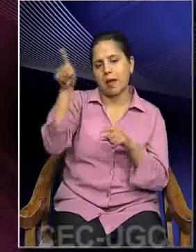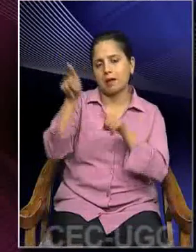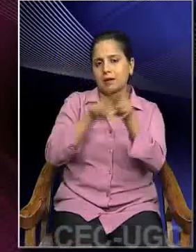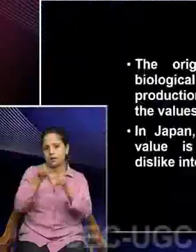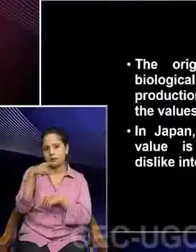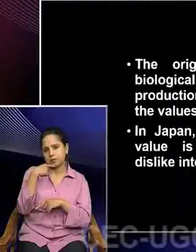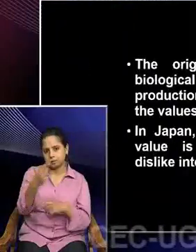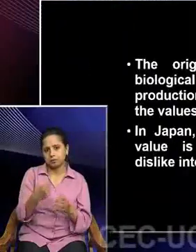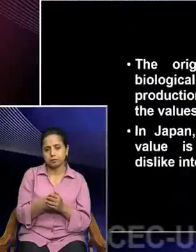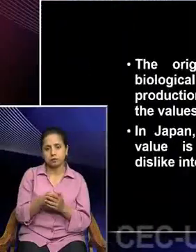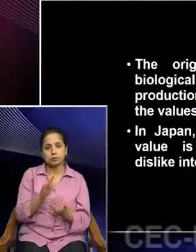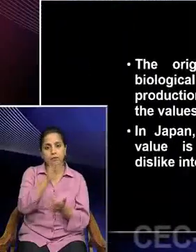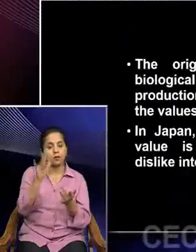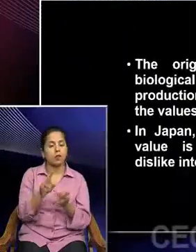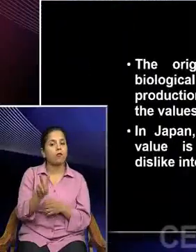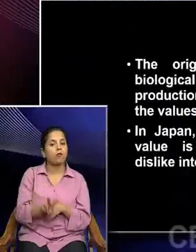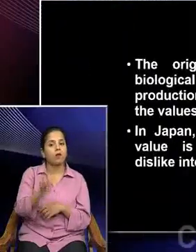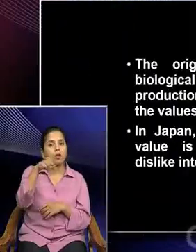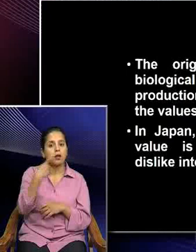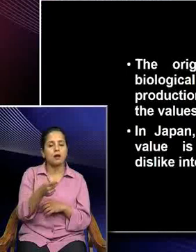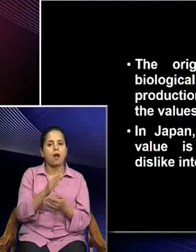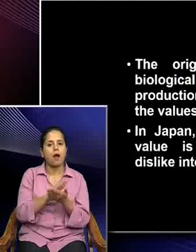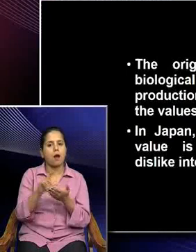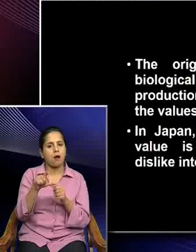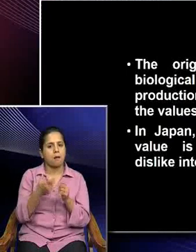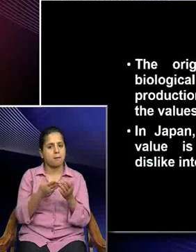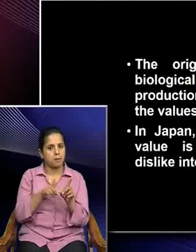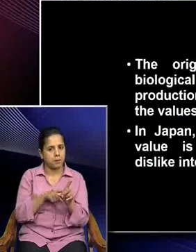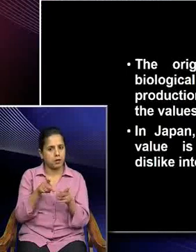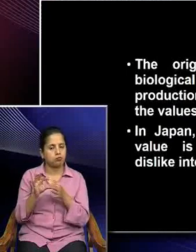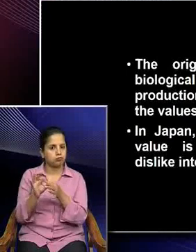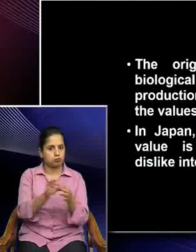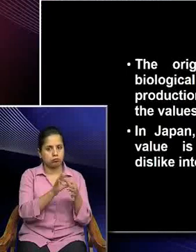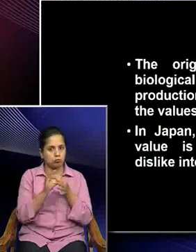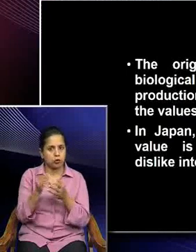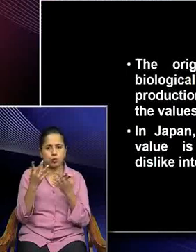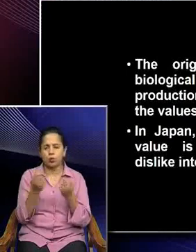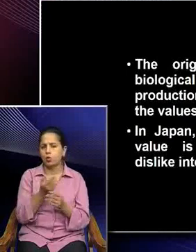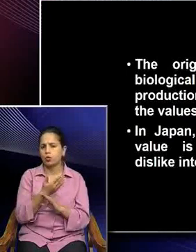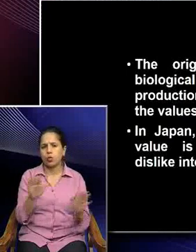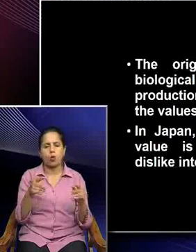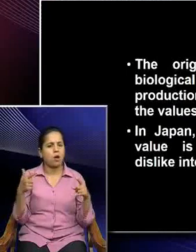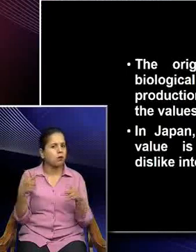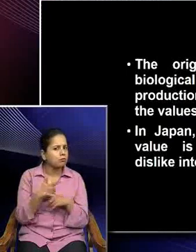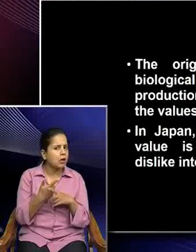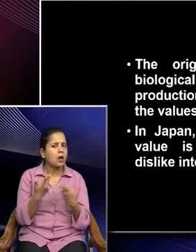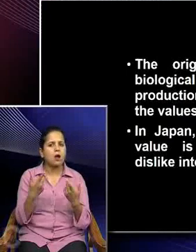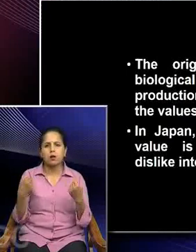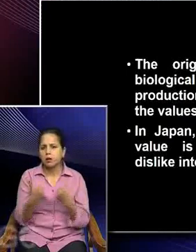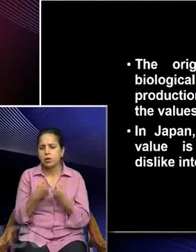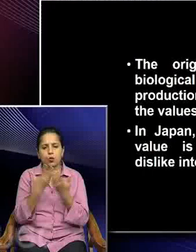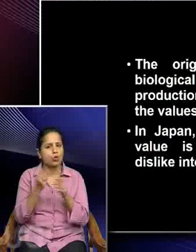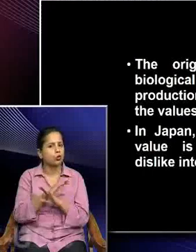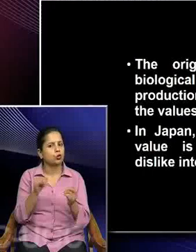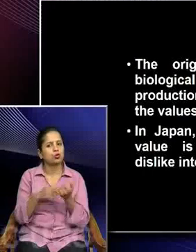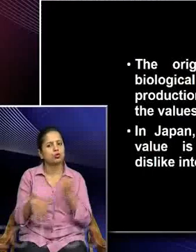example, the central value is harmony. So they don't want any kind of conflict, they want social harmony, and